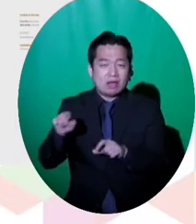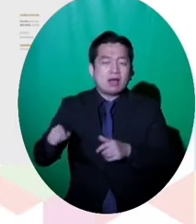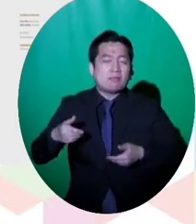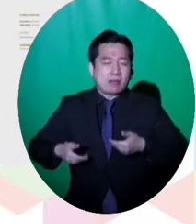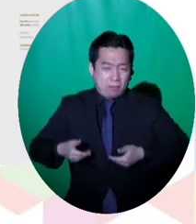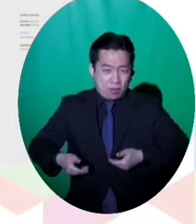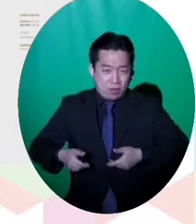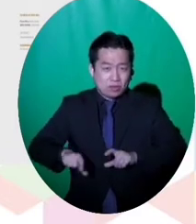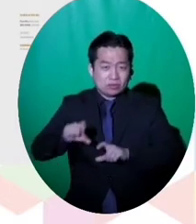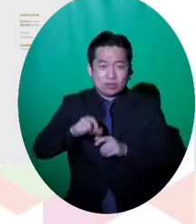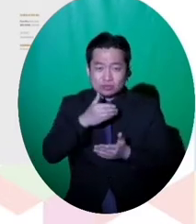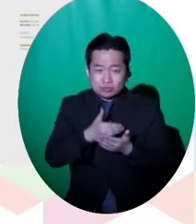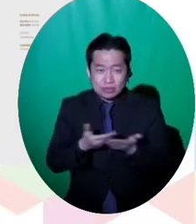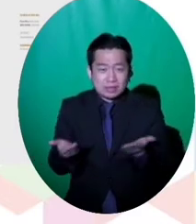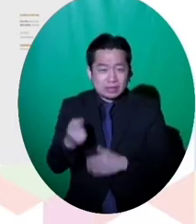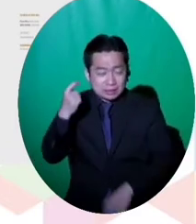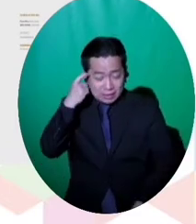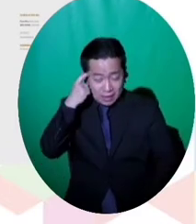the economy.